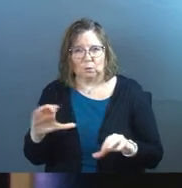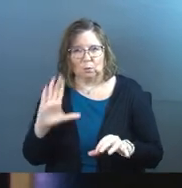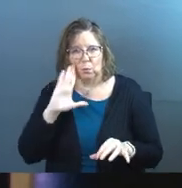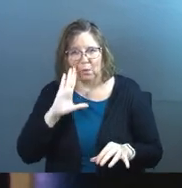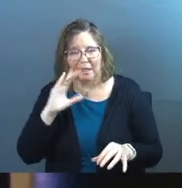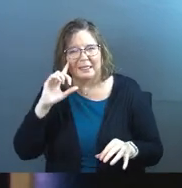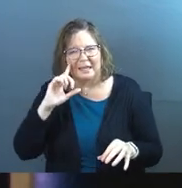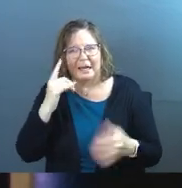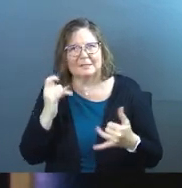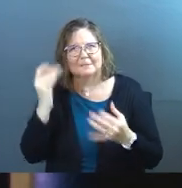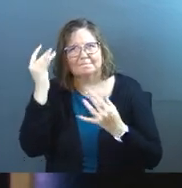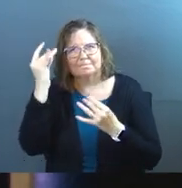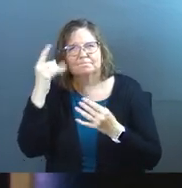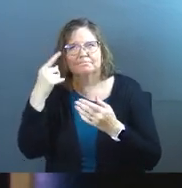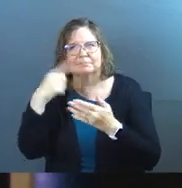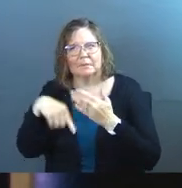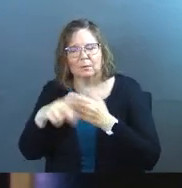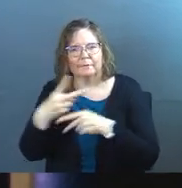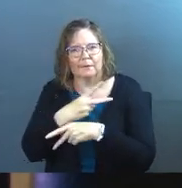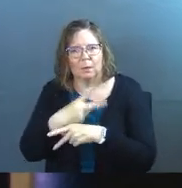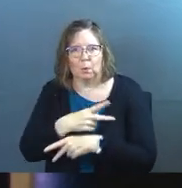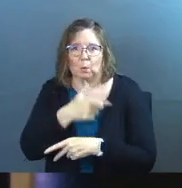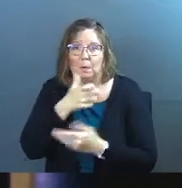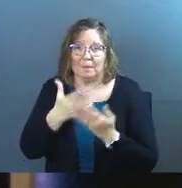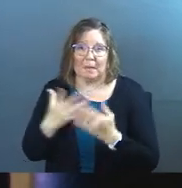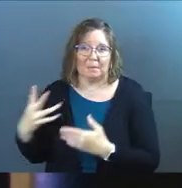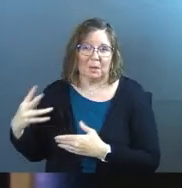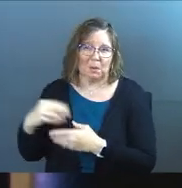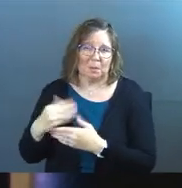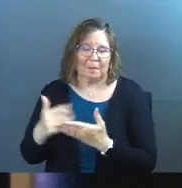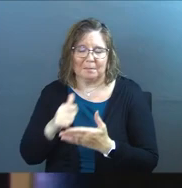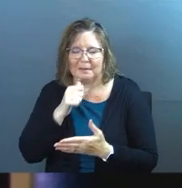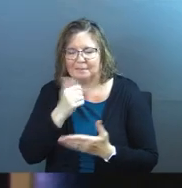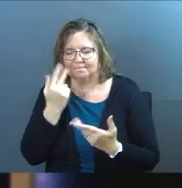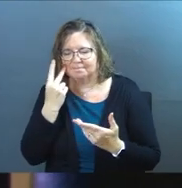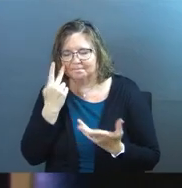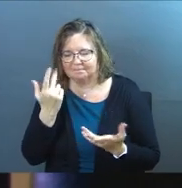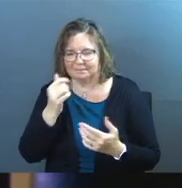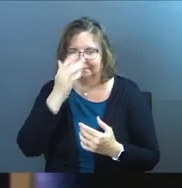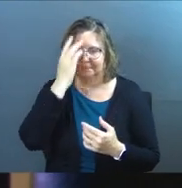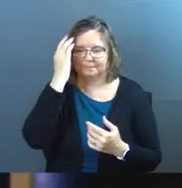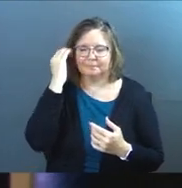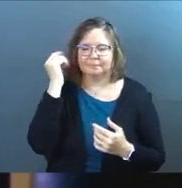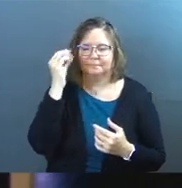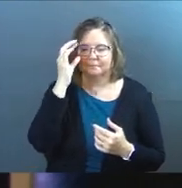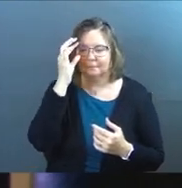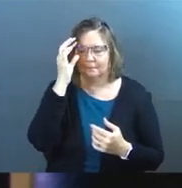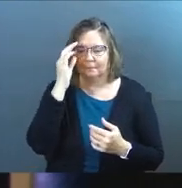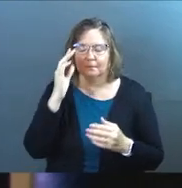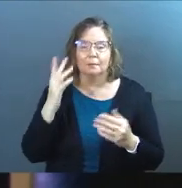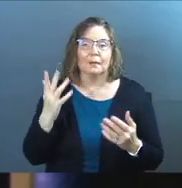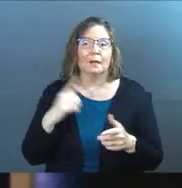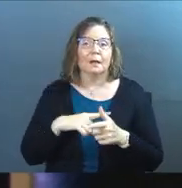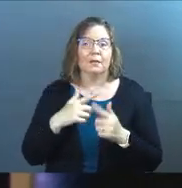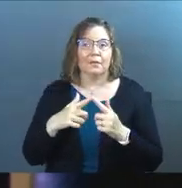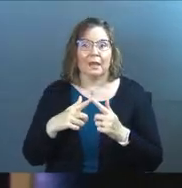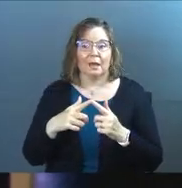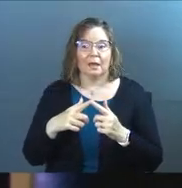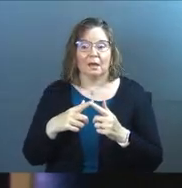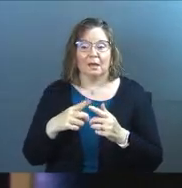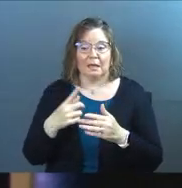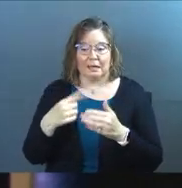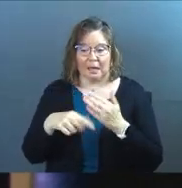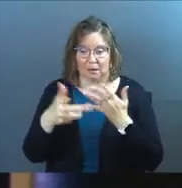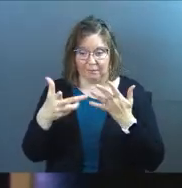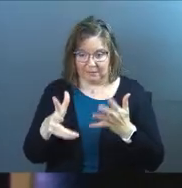do. I'm still putting together next week's, and who knows what might happen. There might be another parable. Amen. We'll see. And then after that,